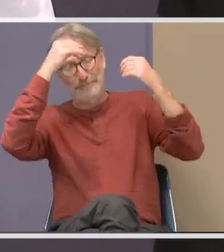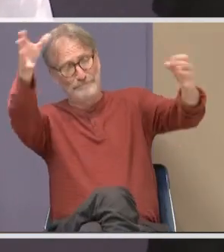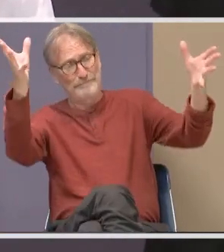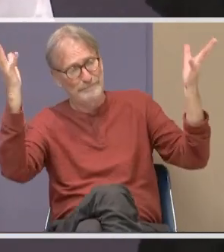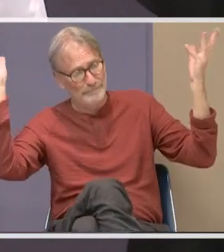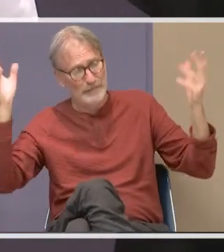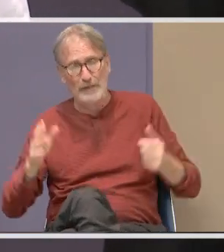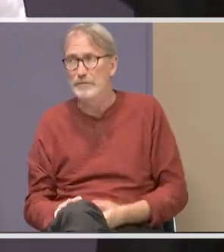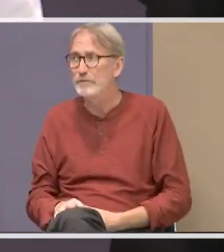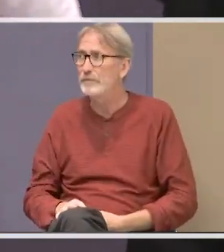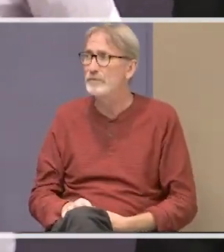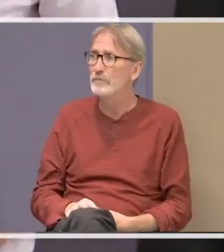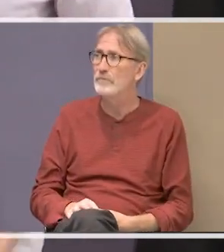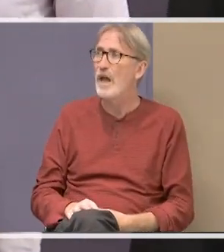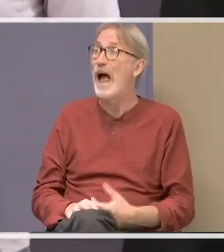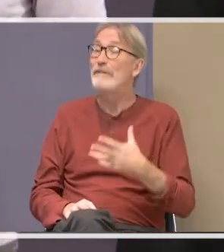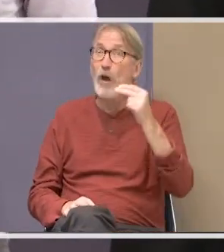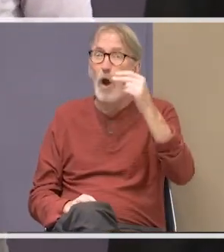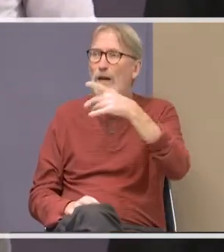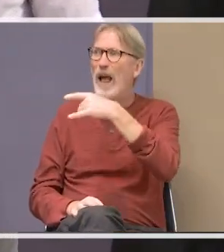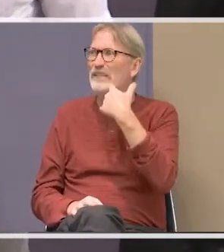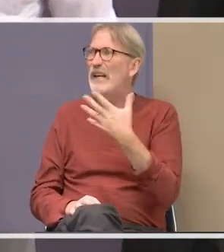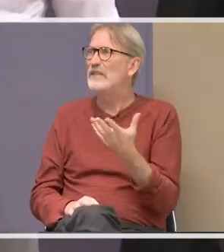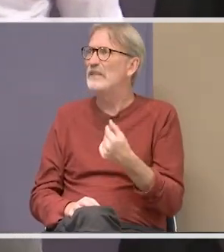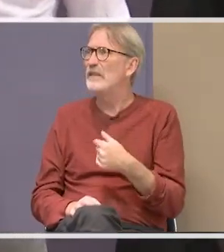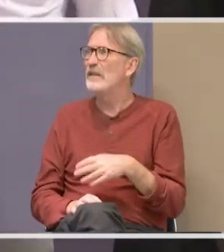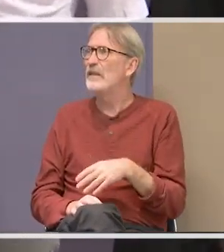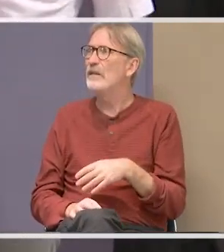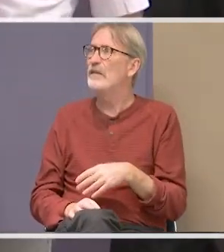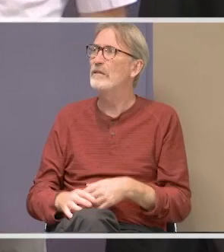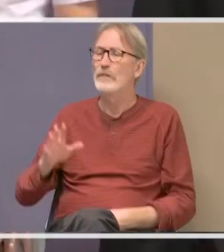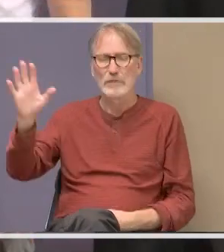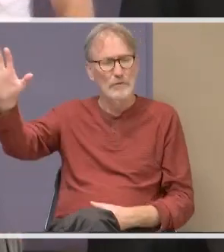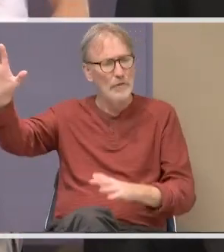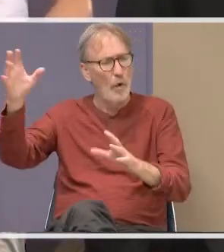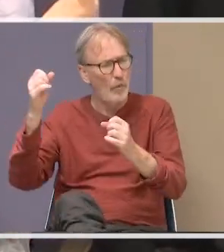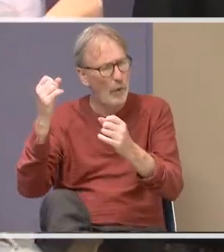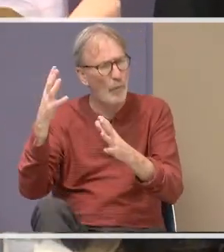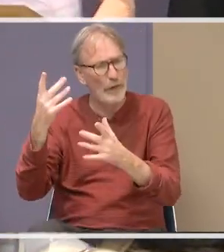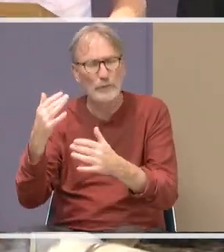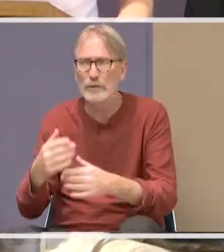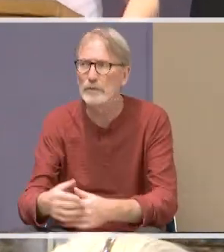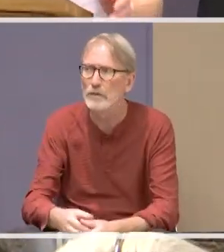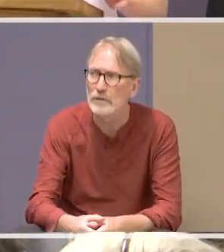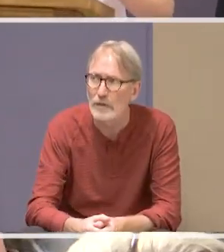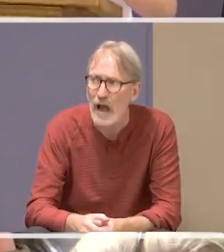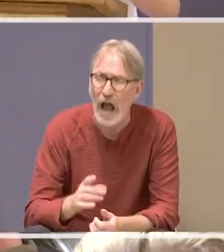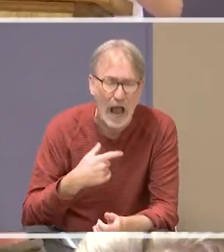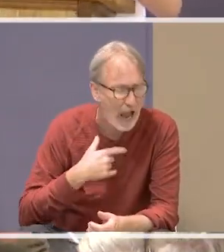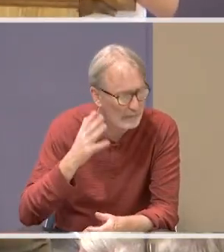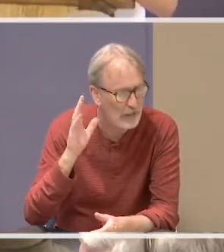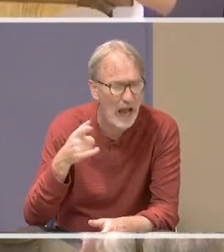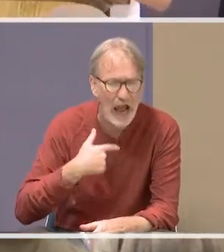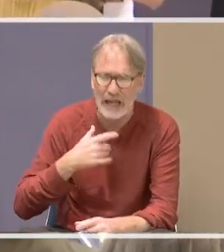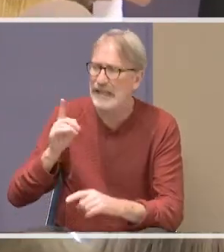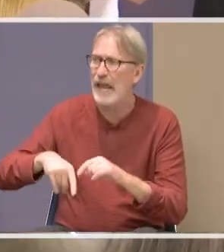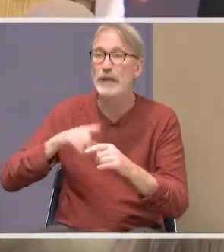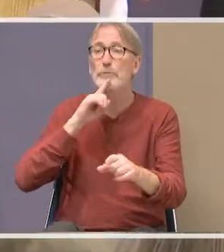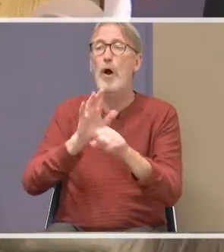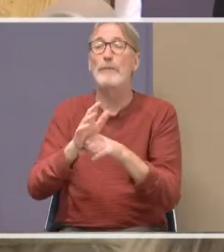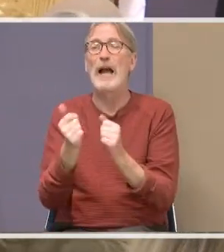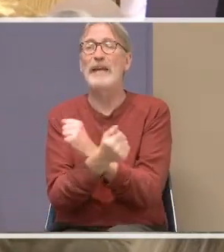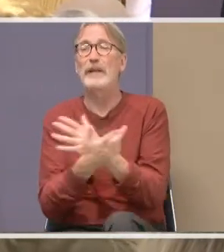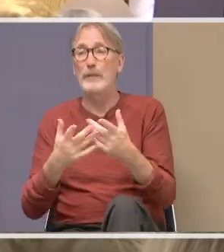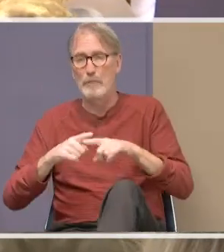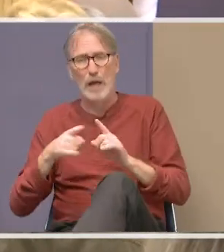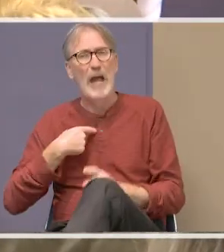hear you. drives to your business? No! Well, let's stay on this. Yeah, no, I can't promise you anything,